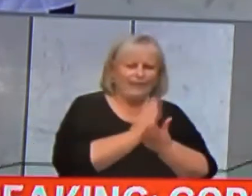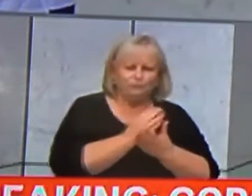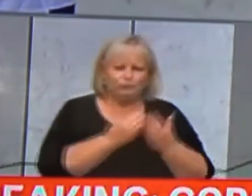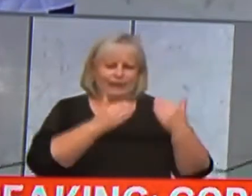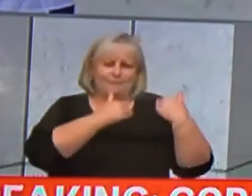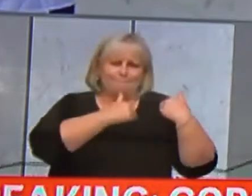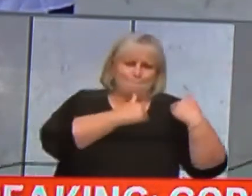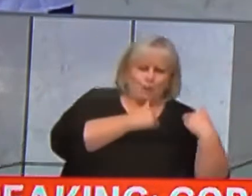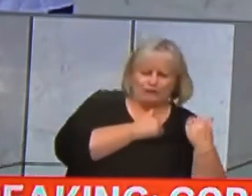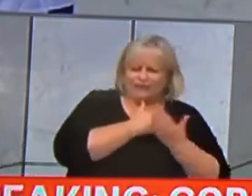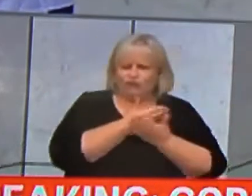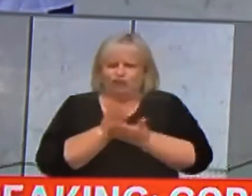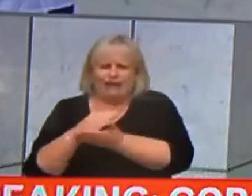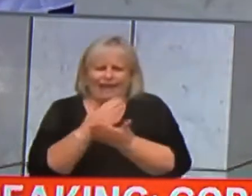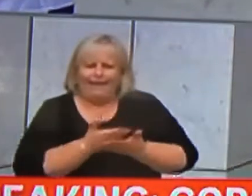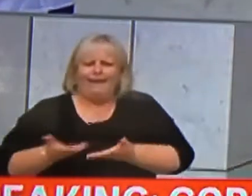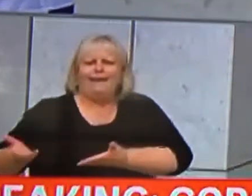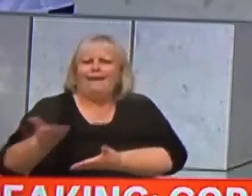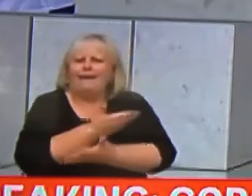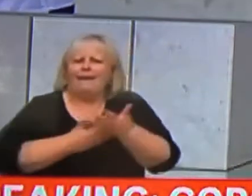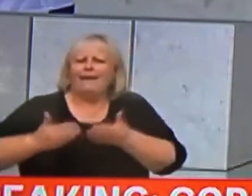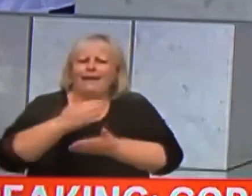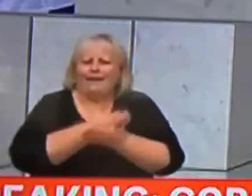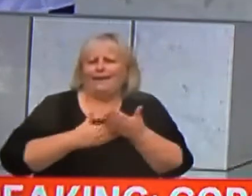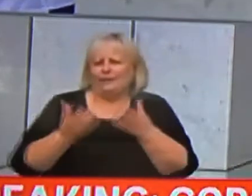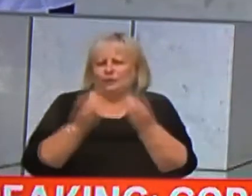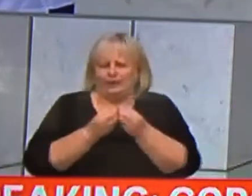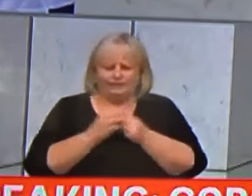ensure that we can manage this issue together as a nation.